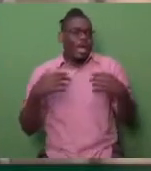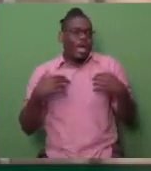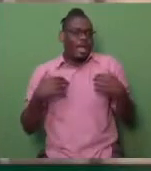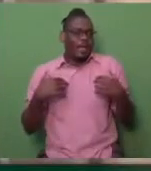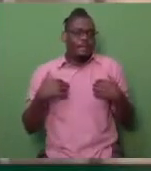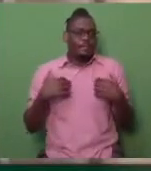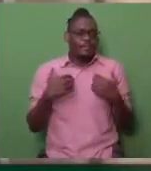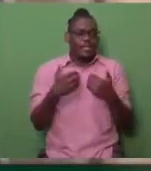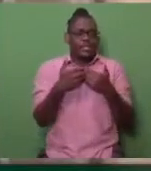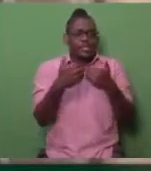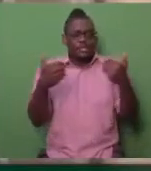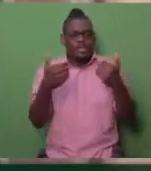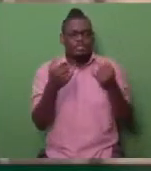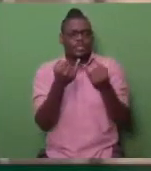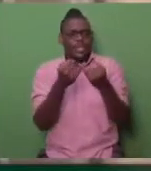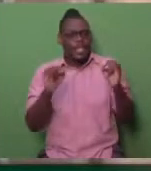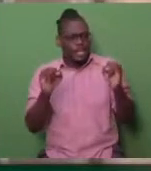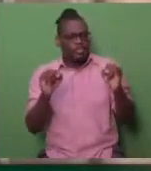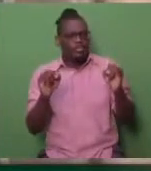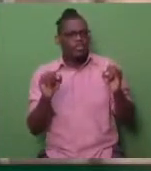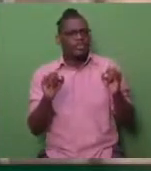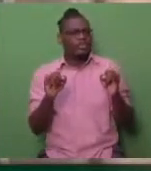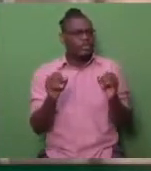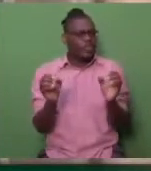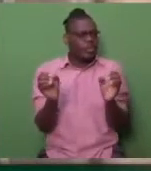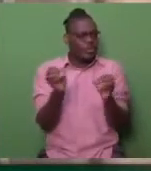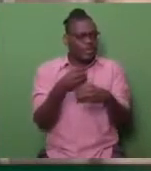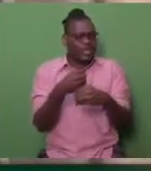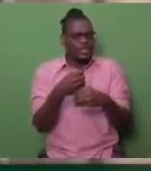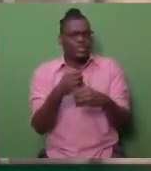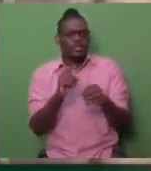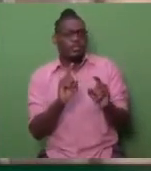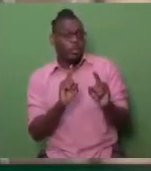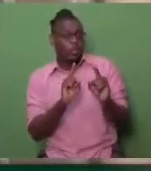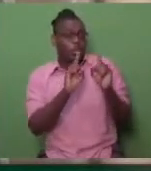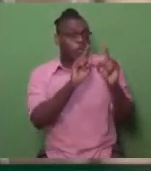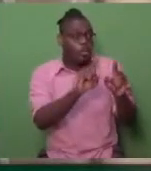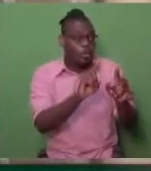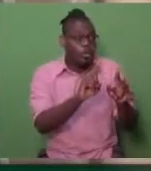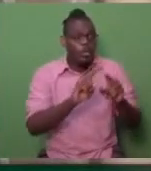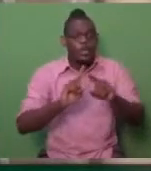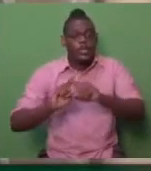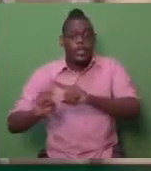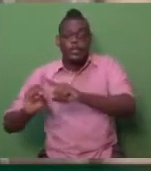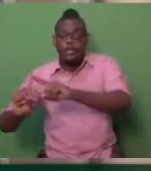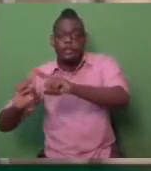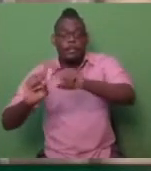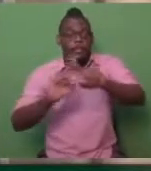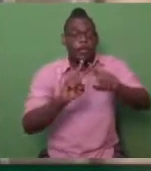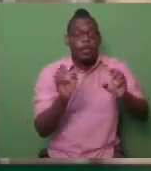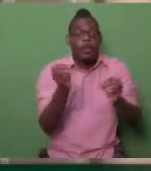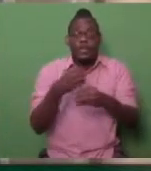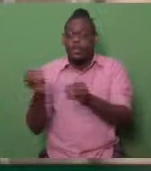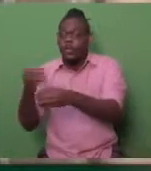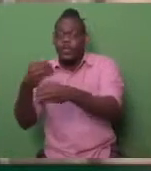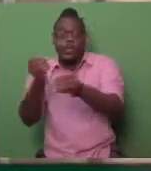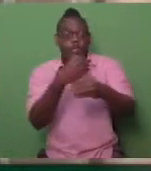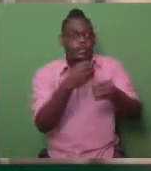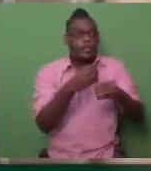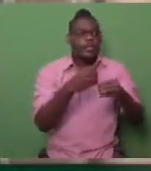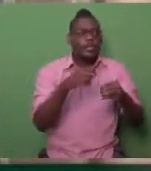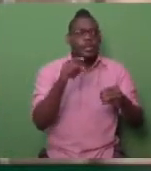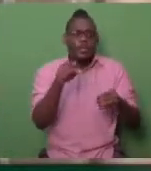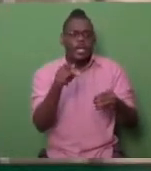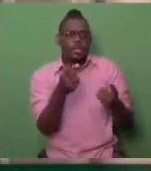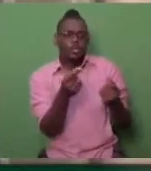do that, intercept these phones. And that's what's been happening with the breakdown of our independent institutions.